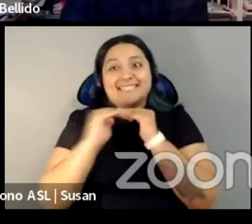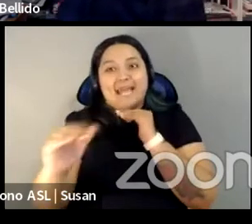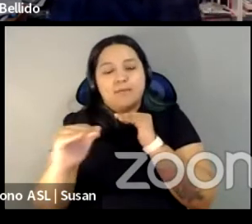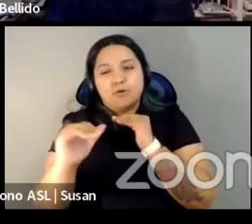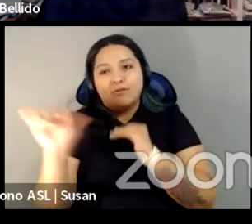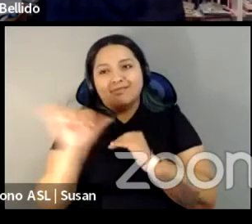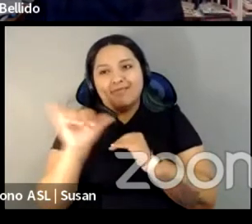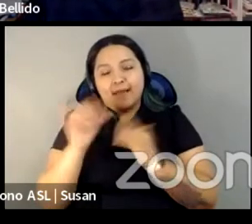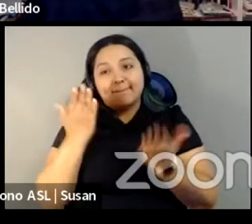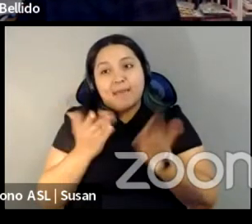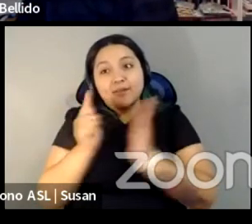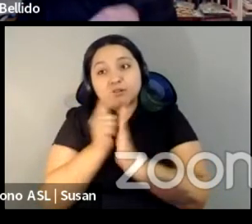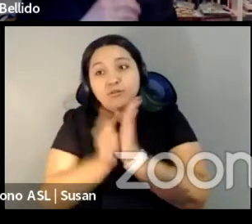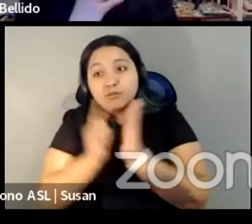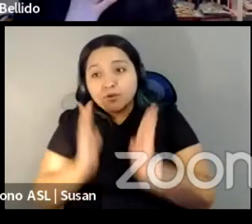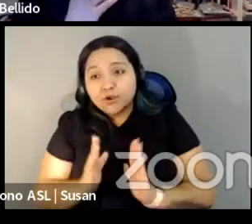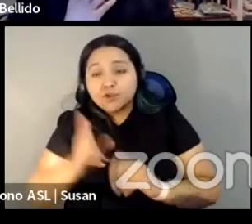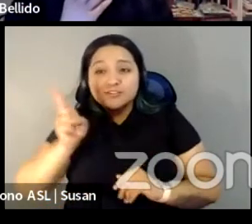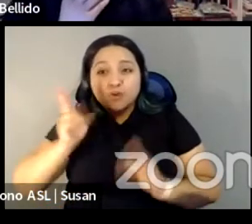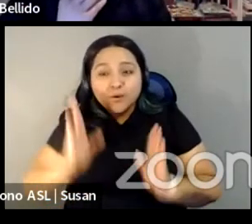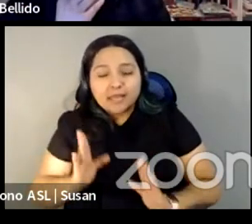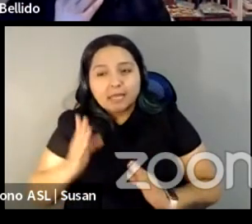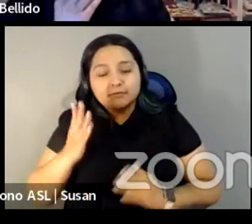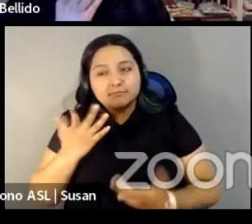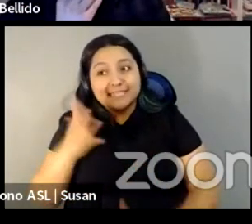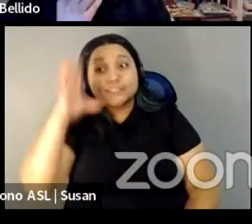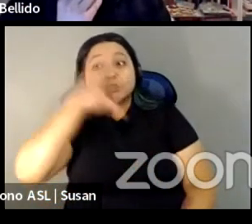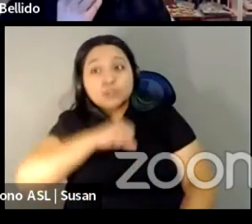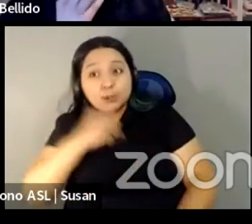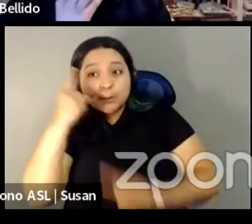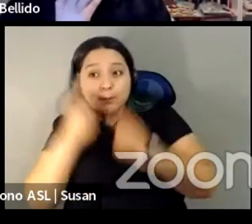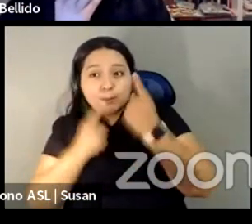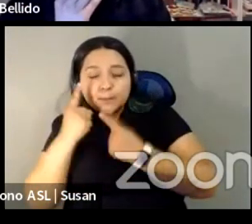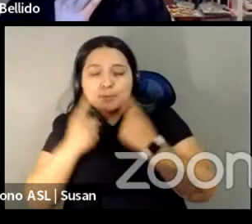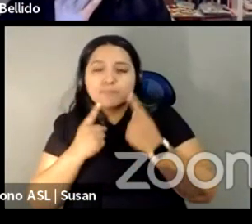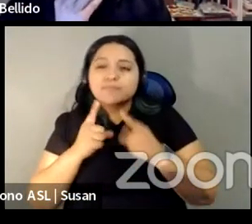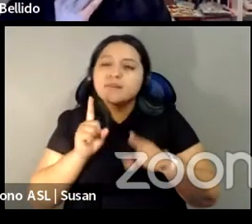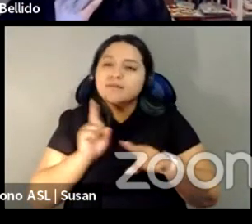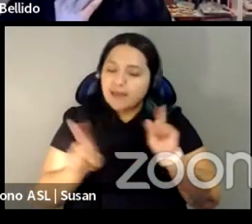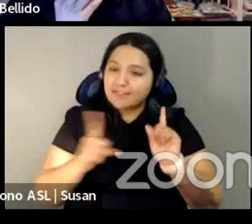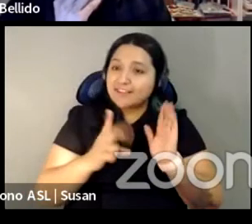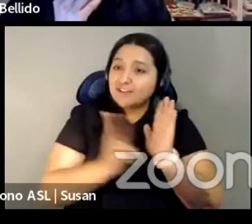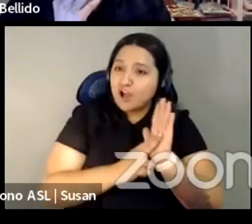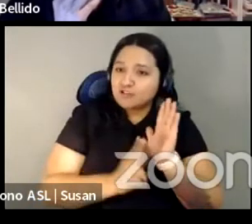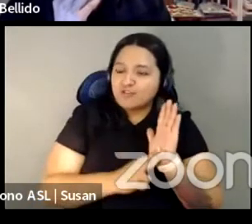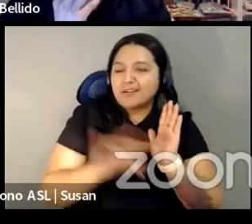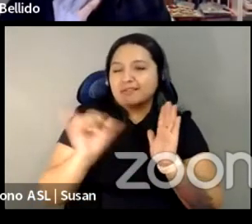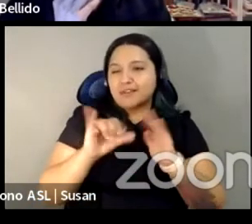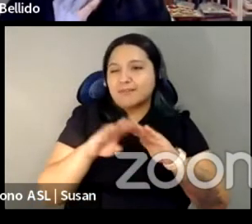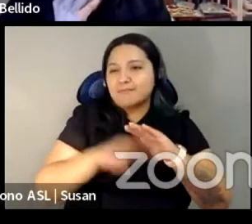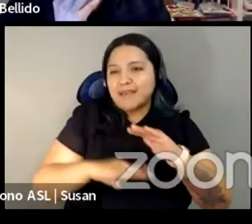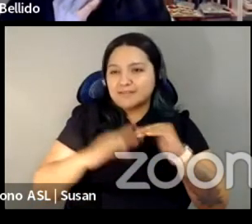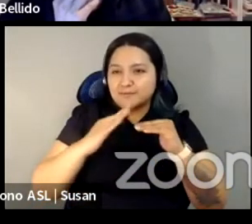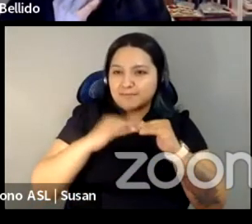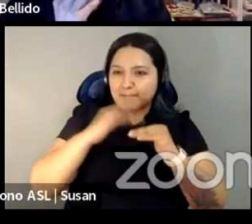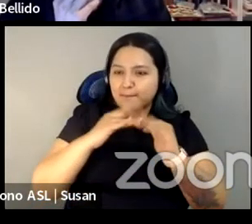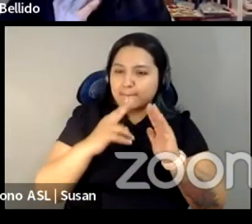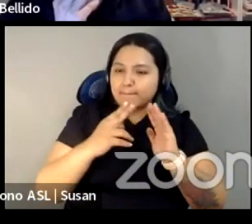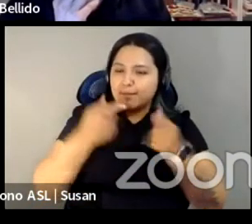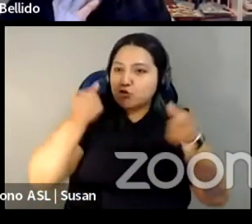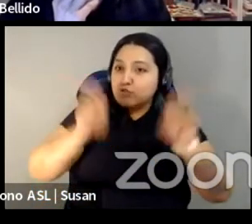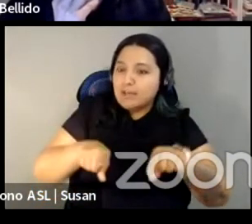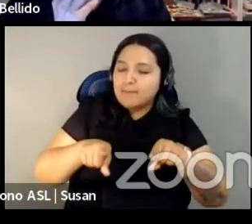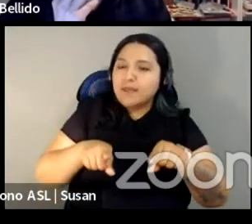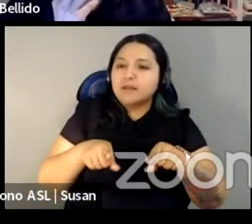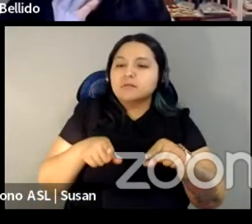that historians might assume. These uniform contracts that eventually come up, the minimum basic agreement, exist always